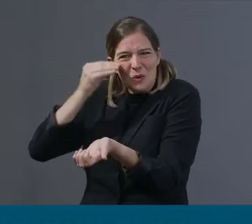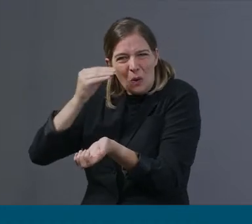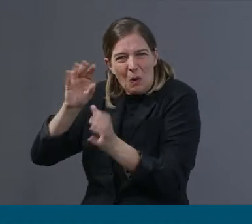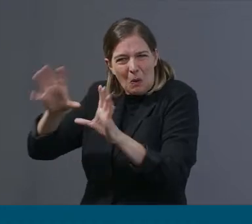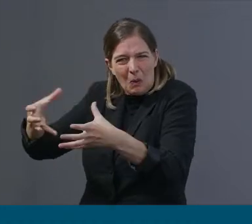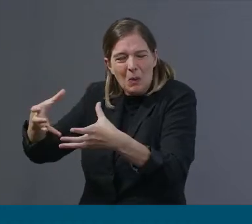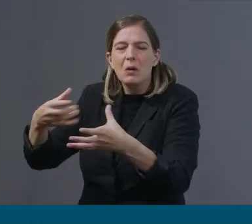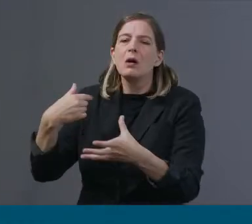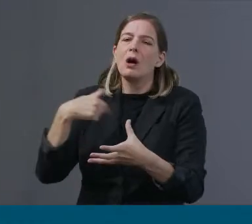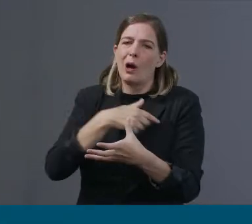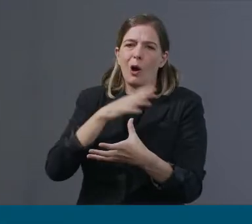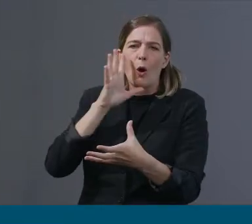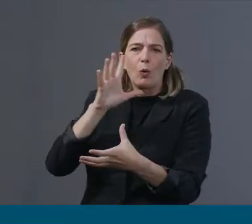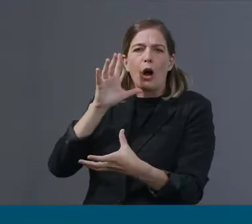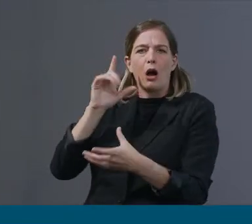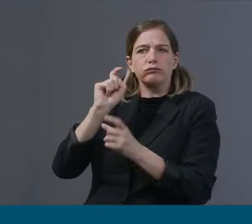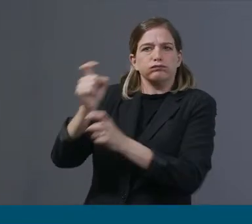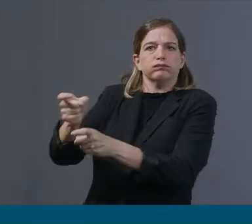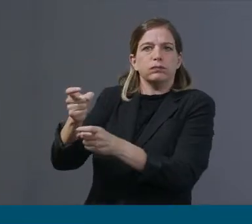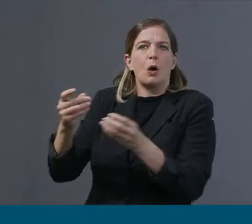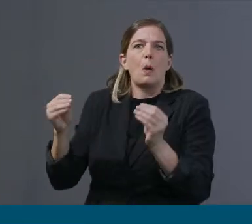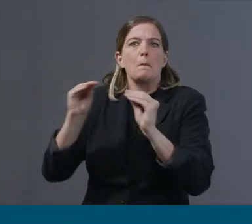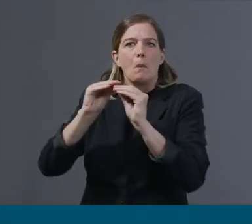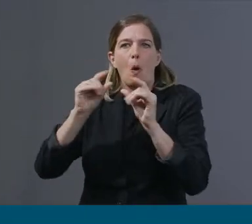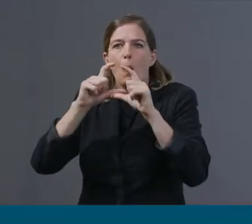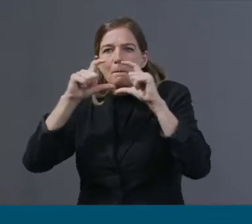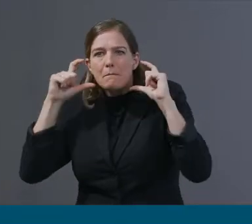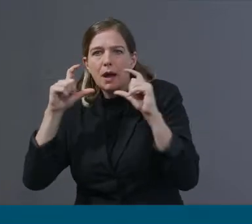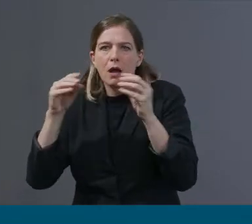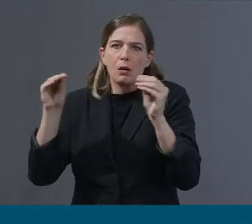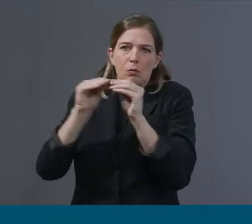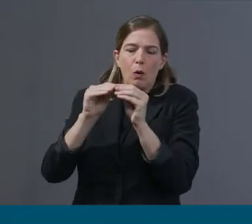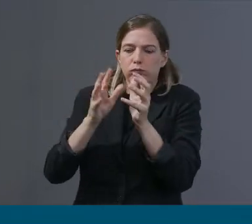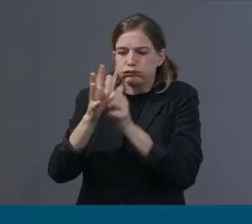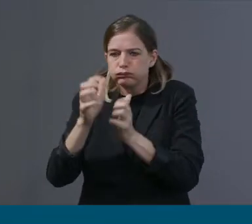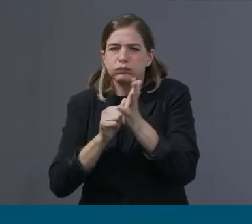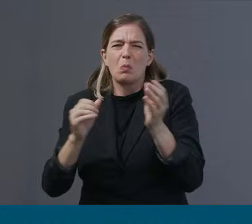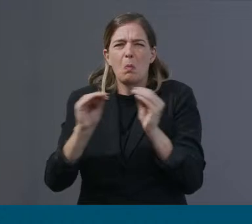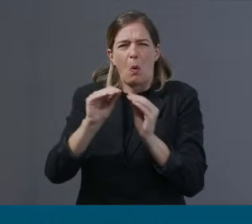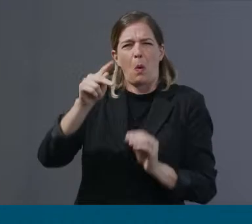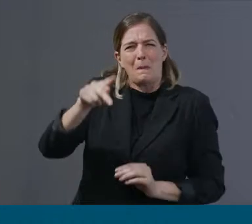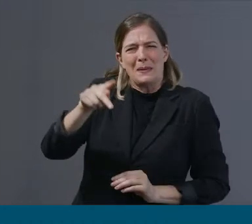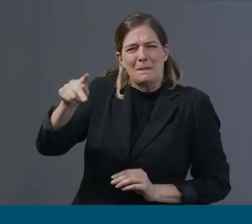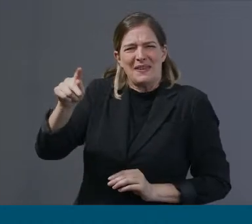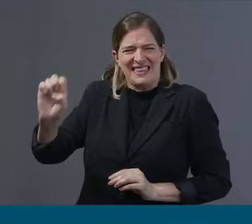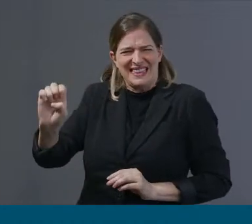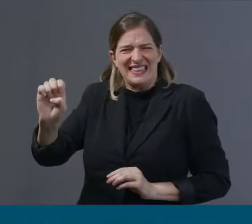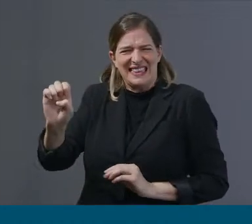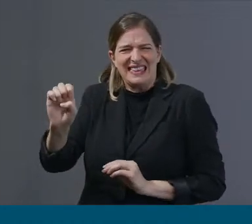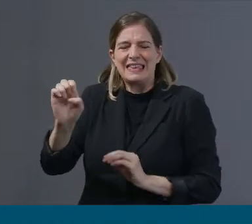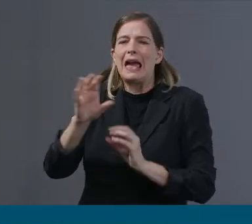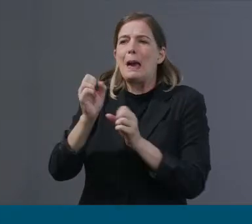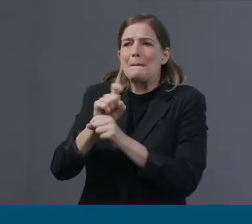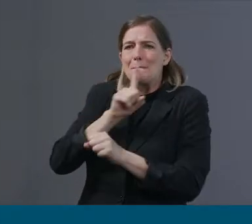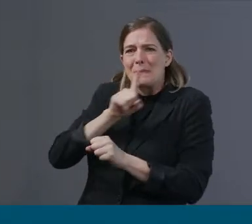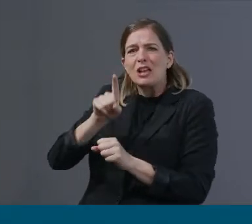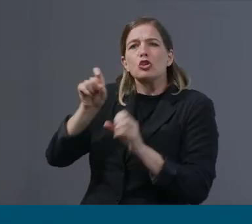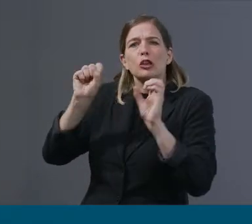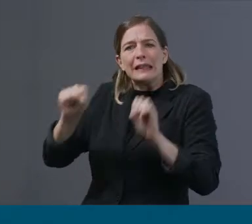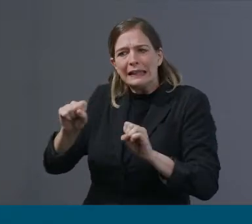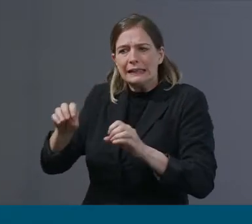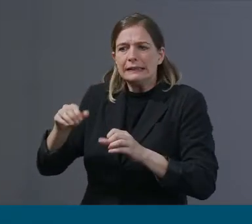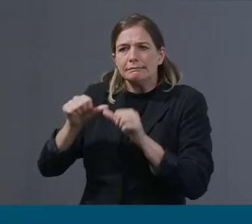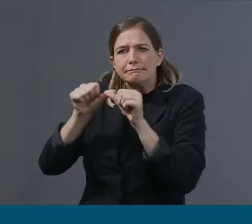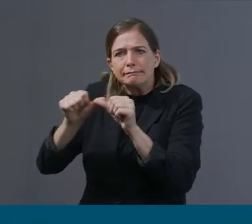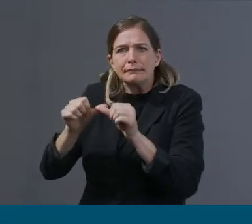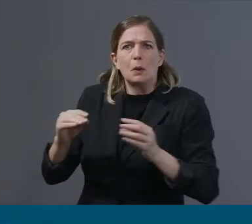to these facilities to contain and mitigate the spread, along with additional testing for residents and staff.